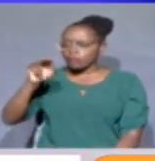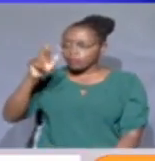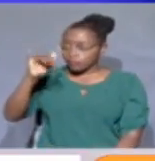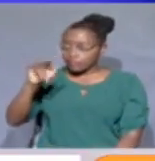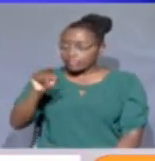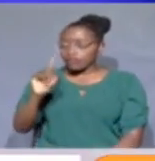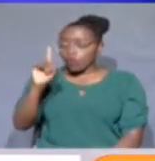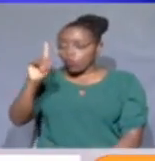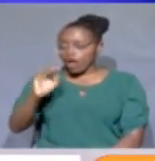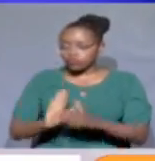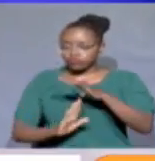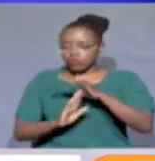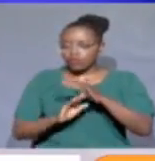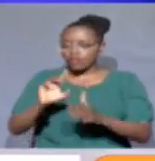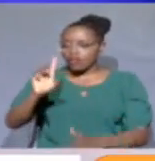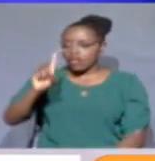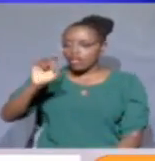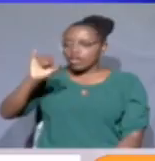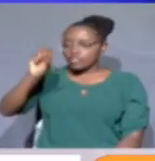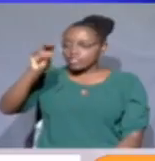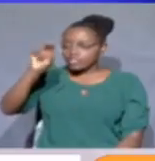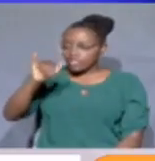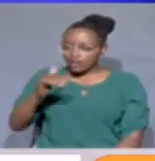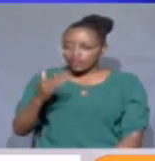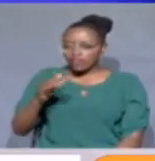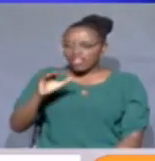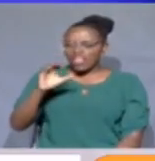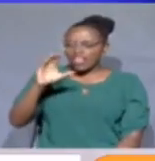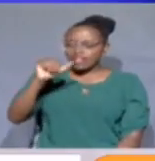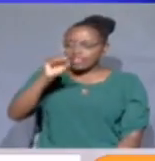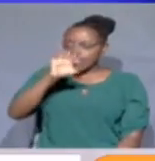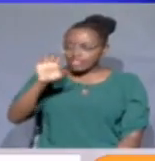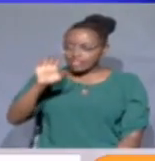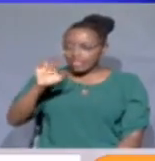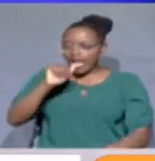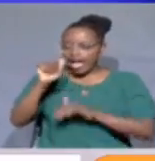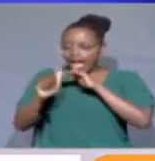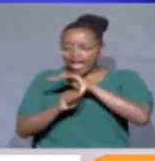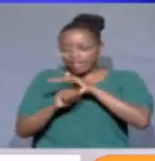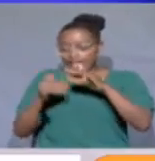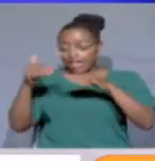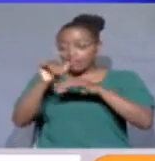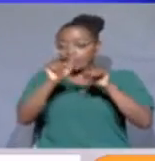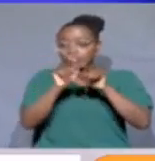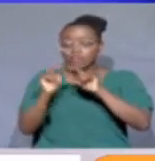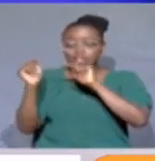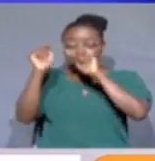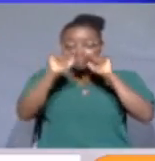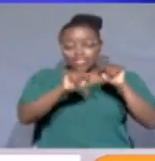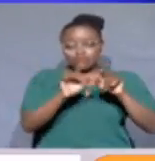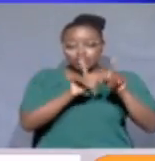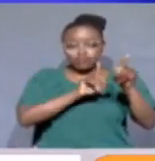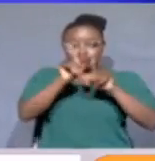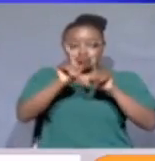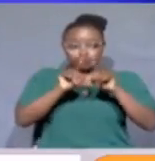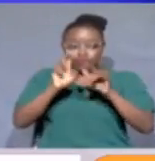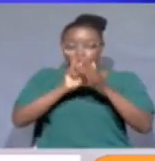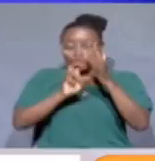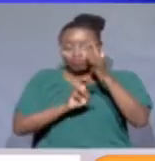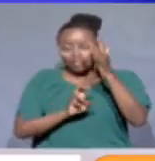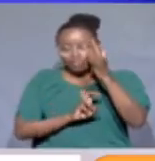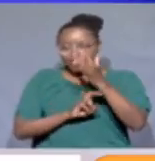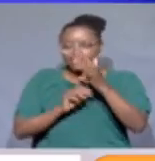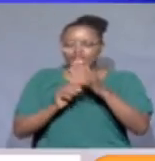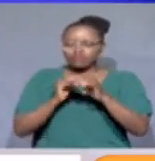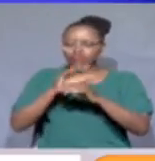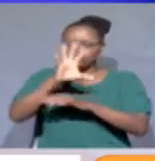of the stars of the hit Disney Channel series Casey Undercover. She made her maiden trip to Kenya with the Read Across Africa